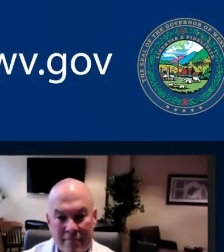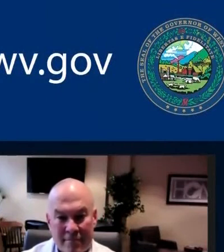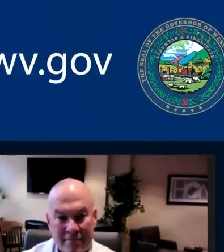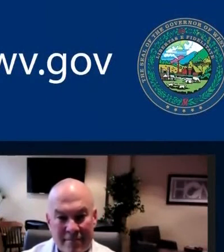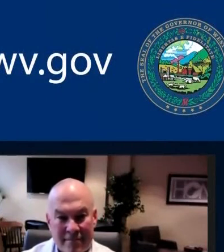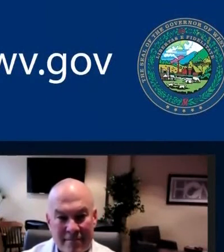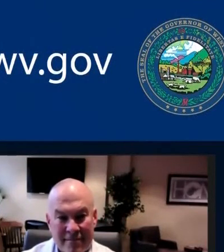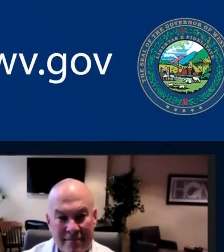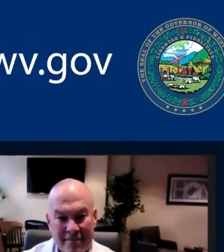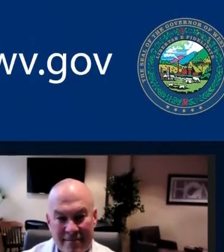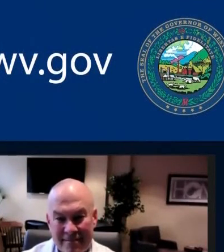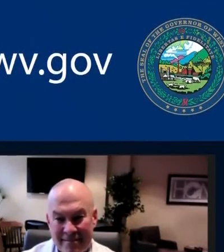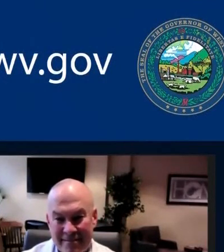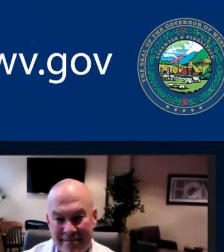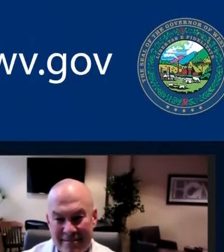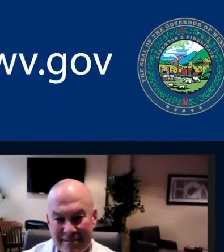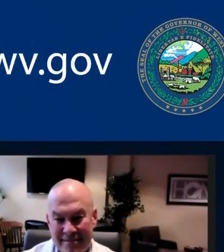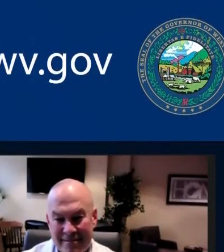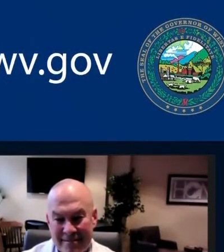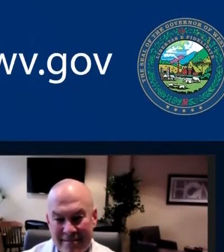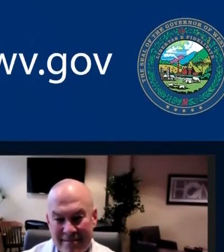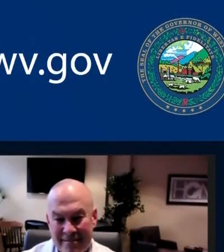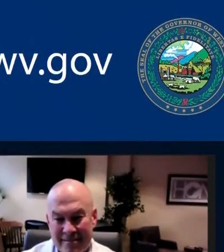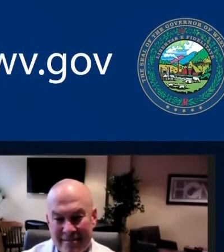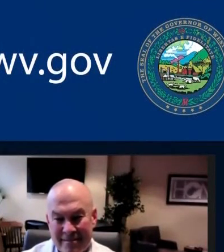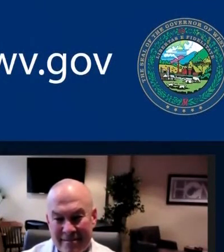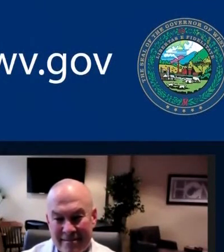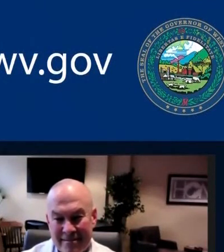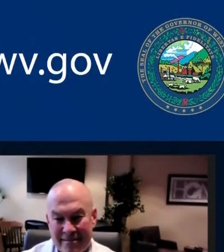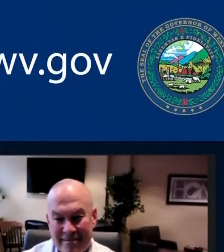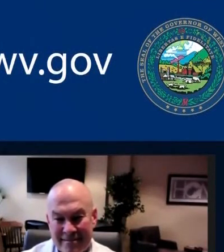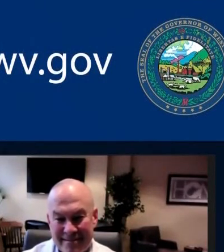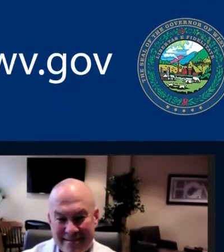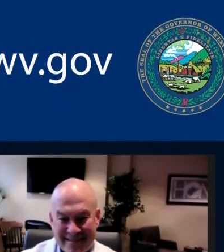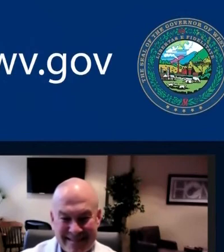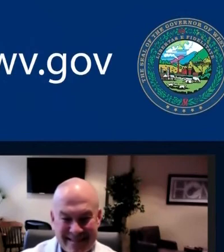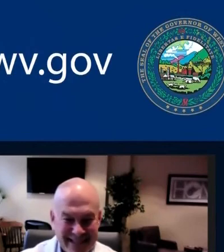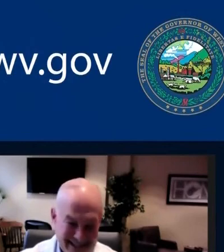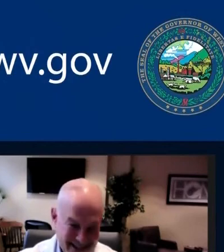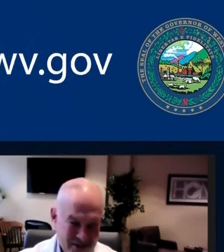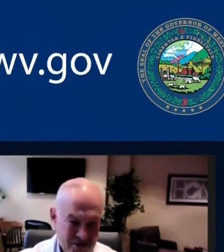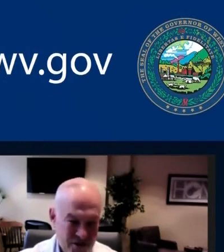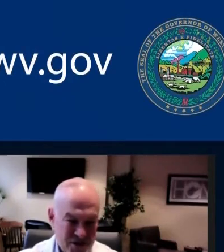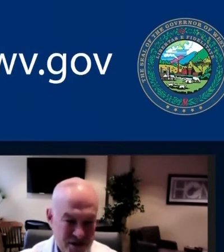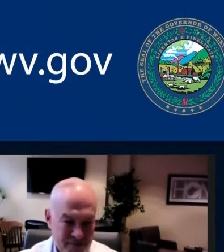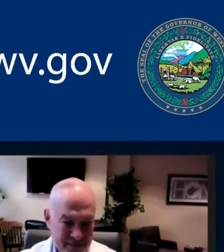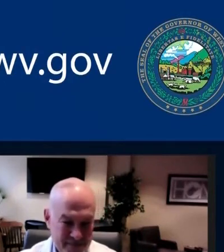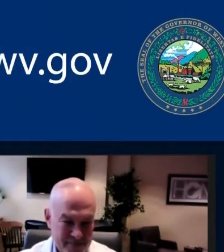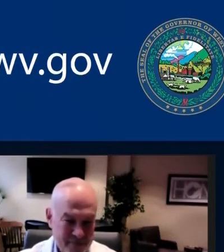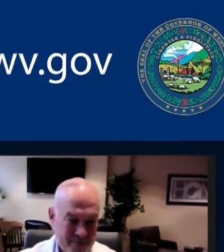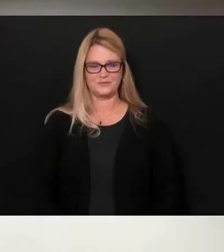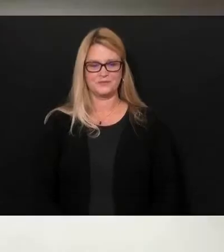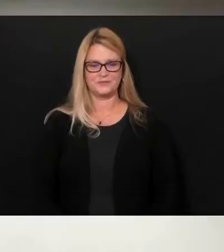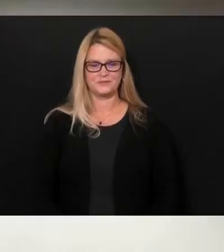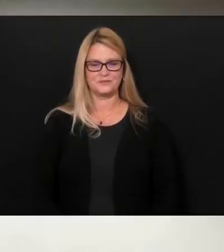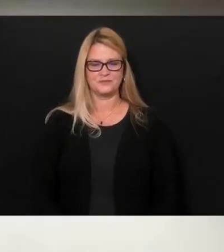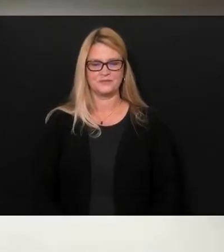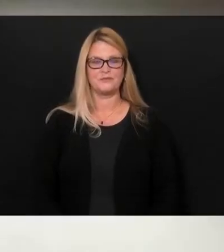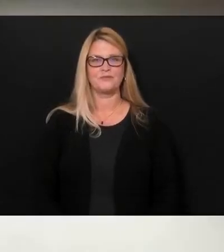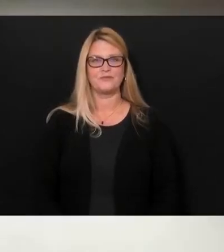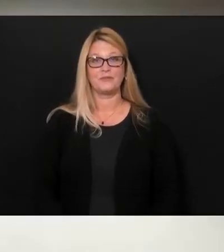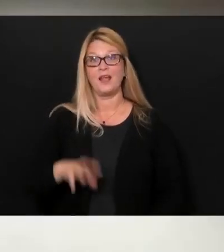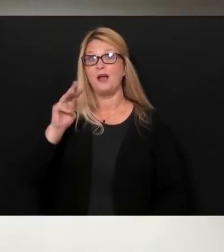General Hoyer, you could add. Maybe you could handle this better than anybody. Clay, you want me to start? You start. So, Mark, as the